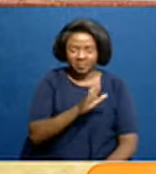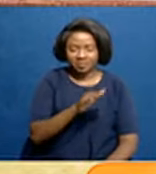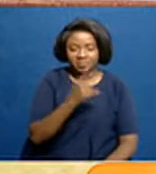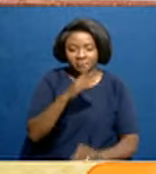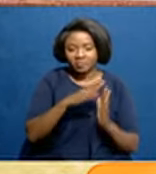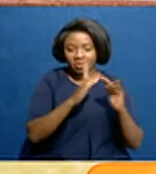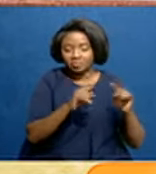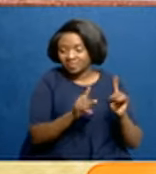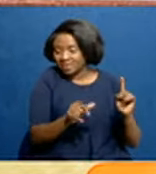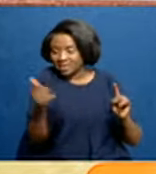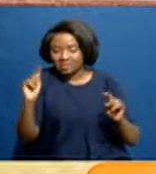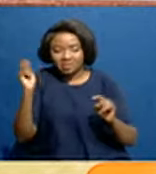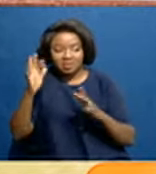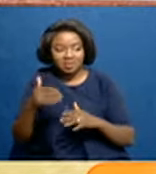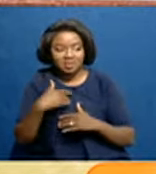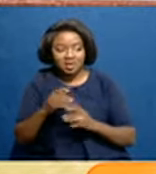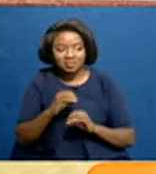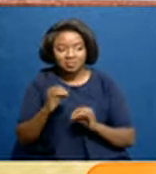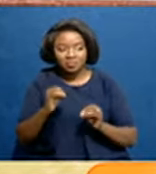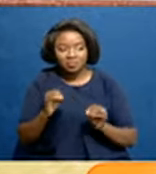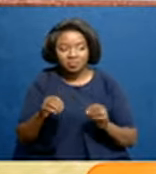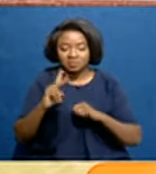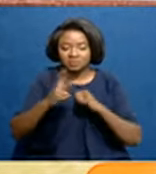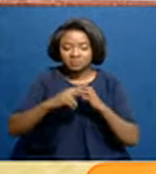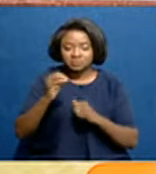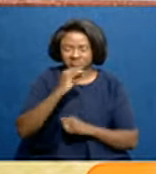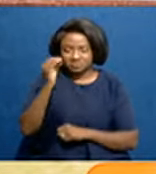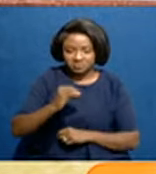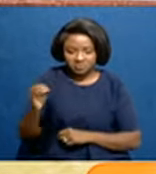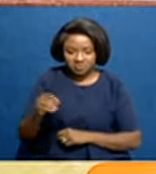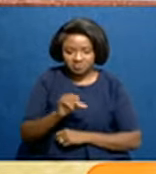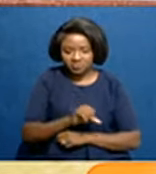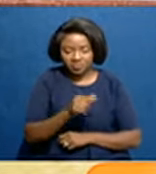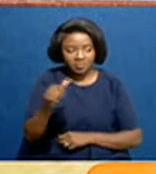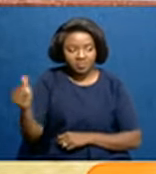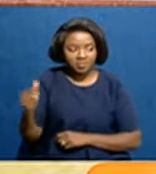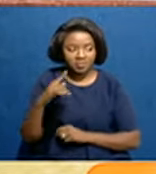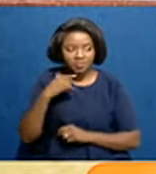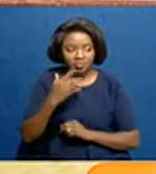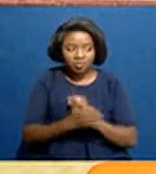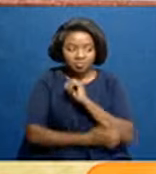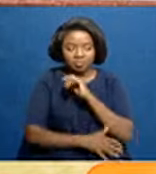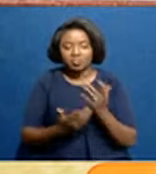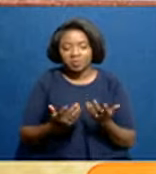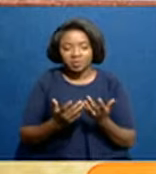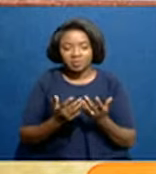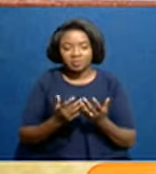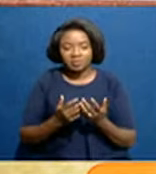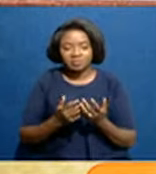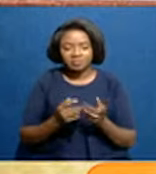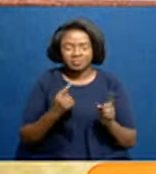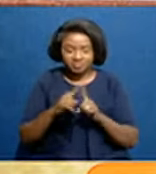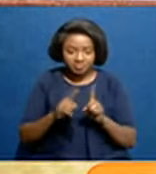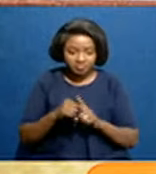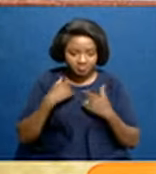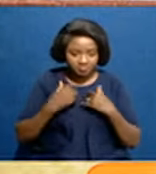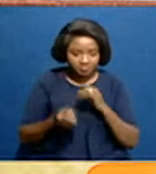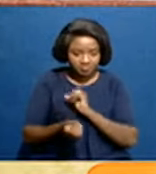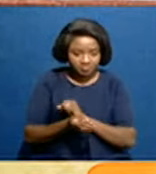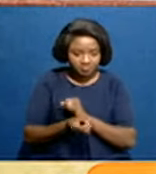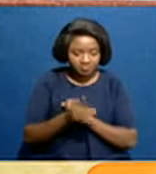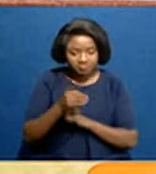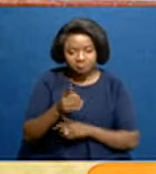about the other Kenyans? What about the 70% of the urban poor? And yet, Jeff, allow me to read for you